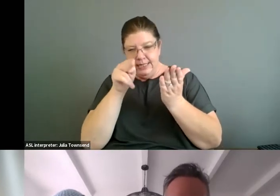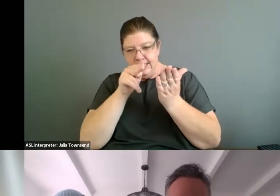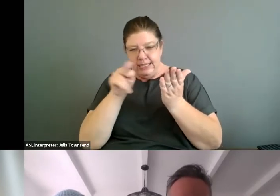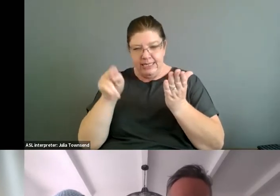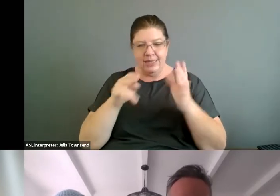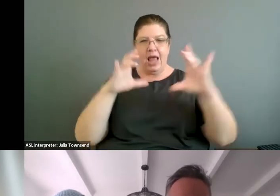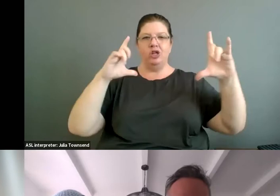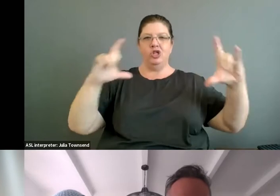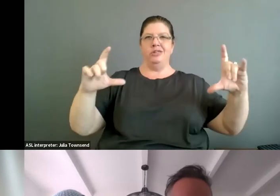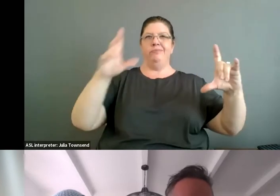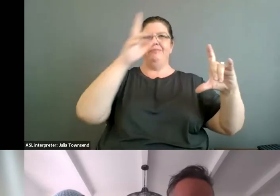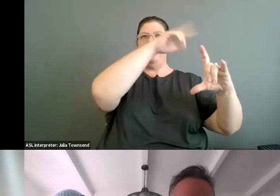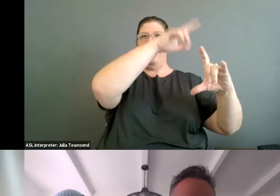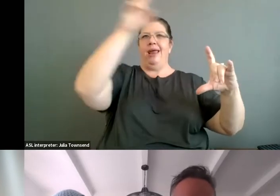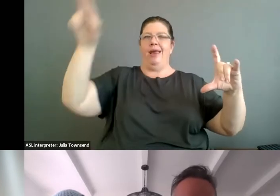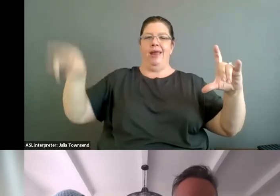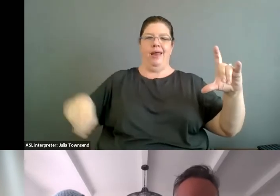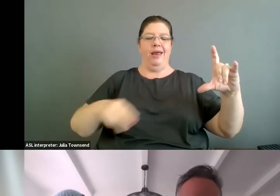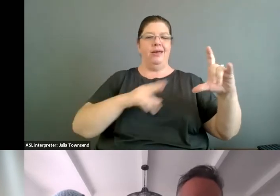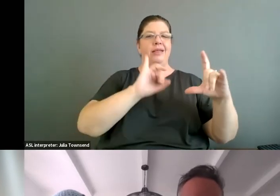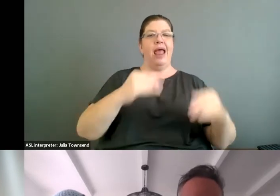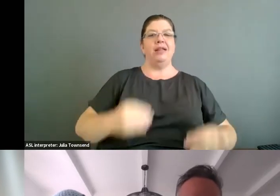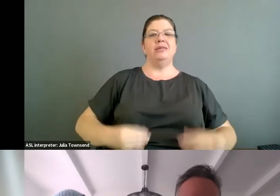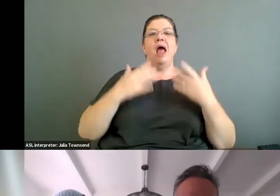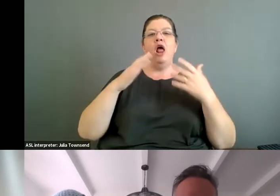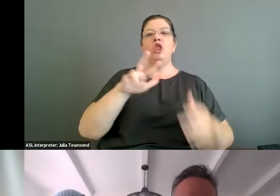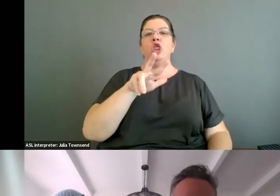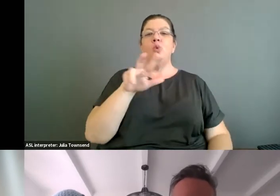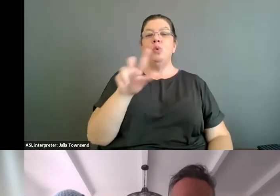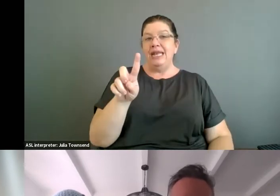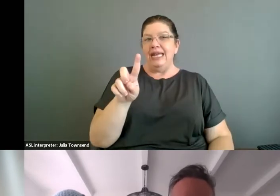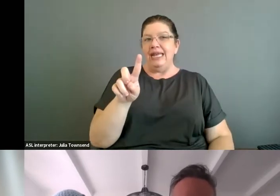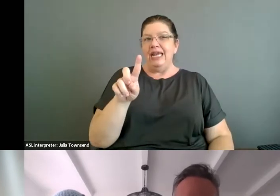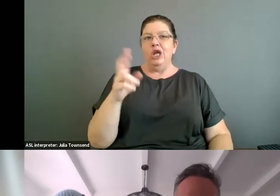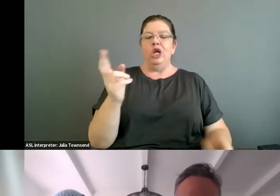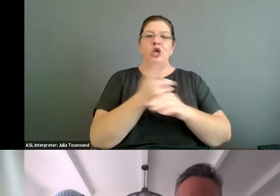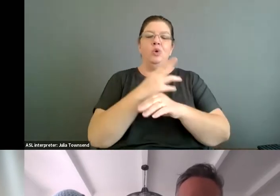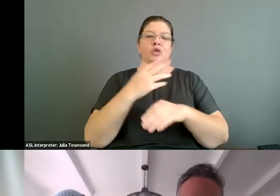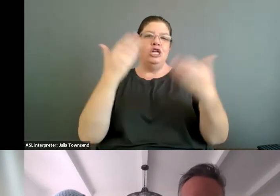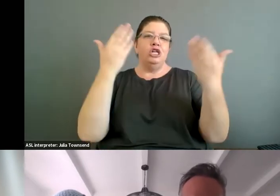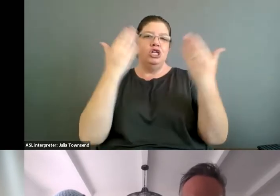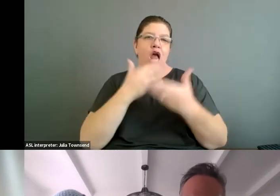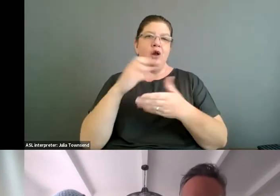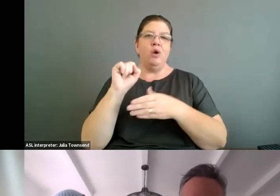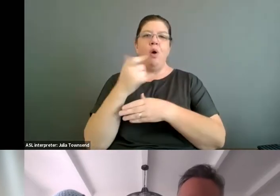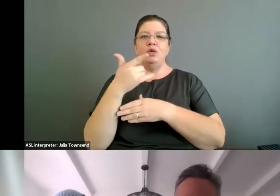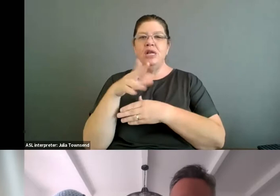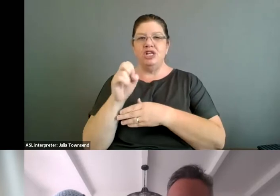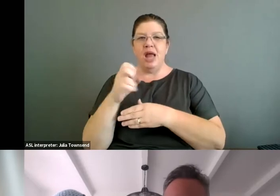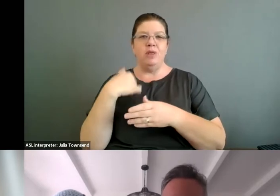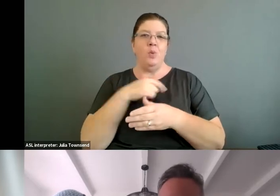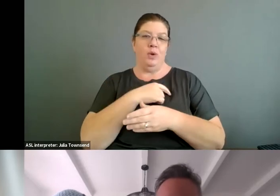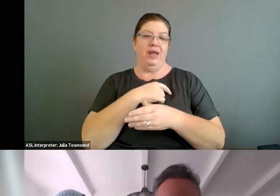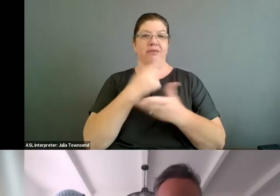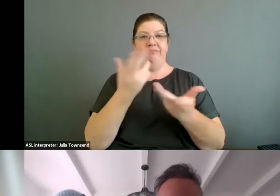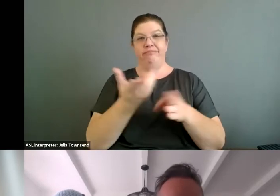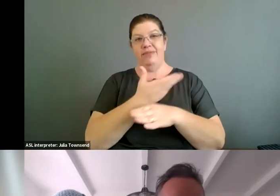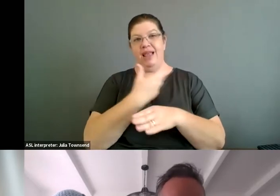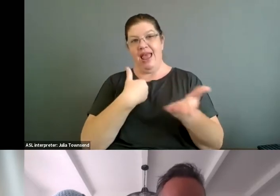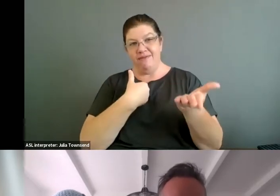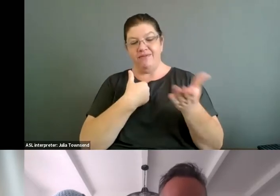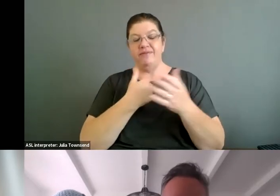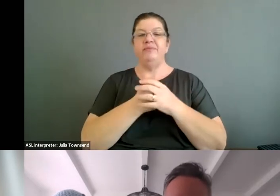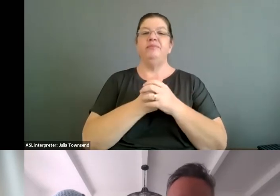was. And that kind of inspired the 3D shadows and shapes that we came up with. And